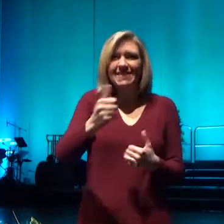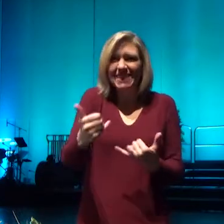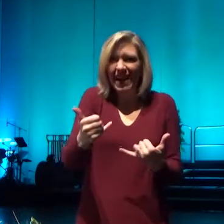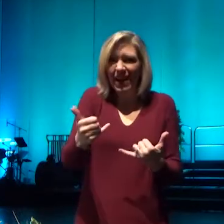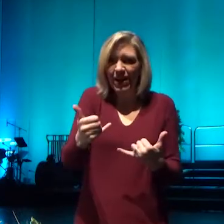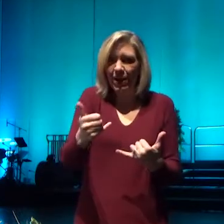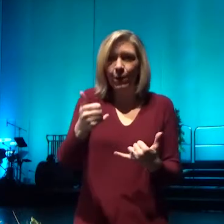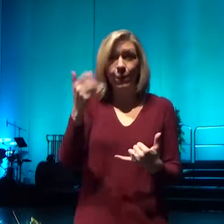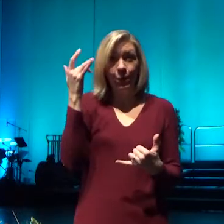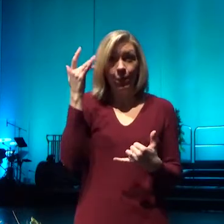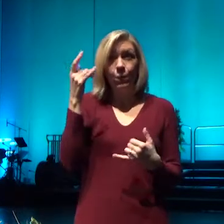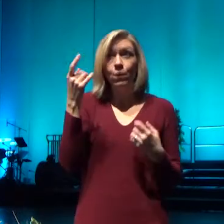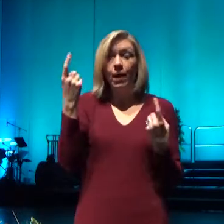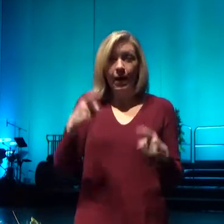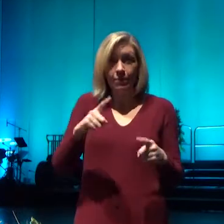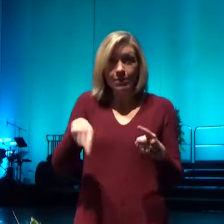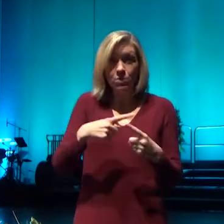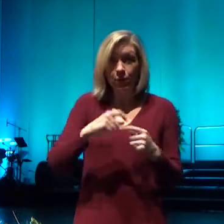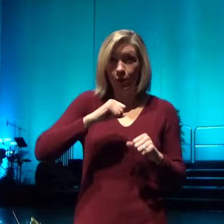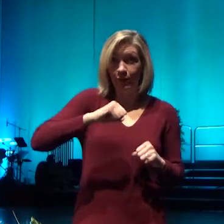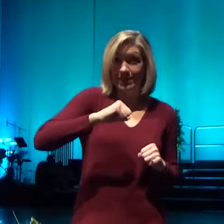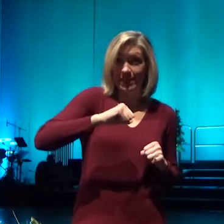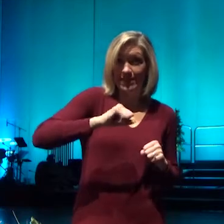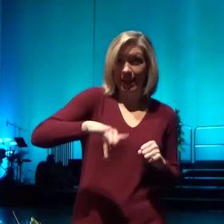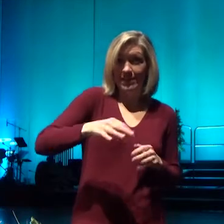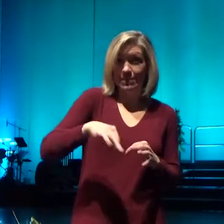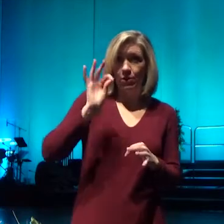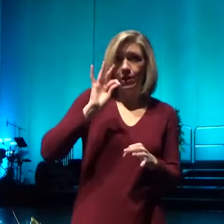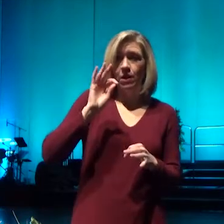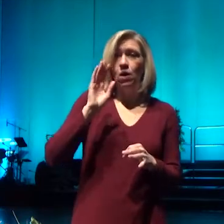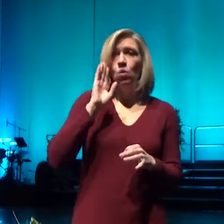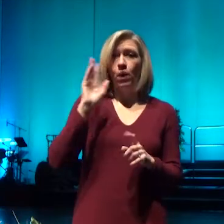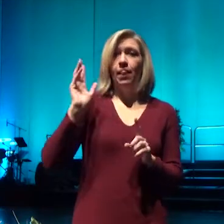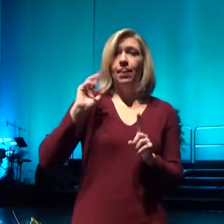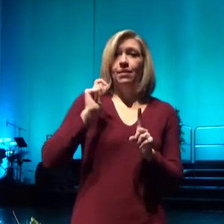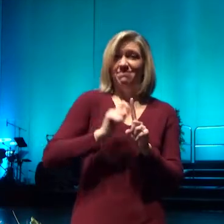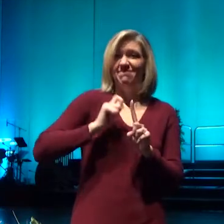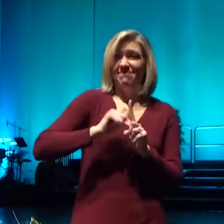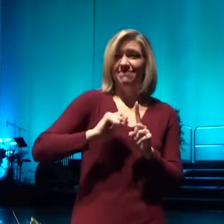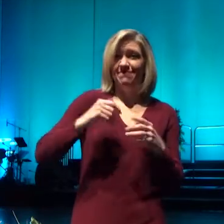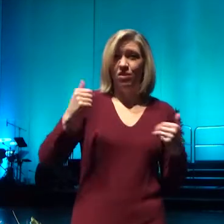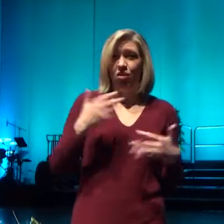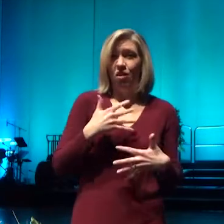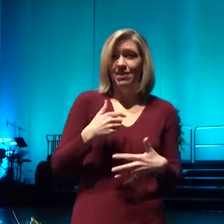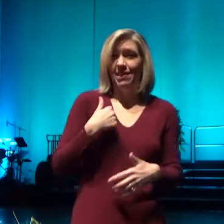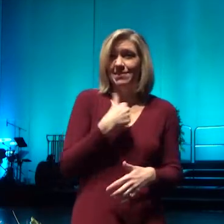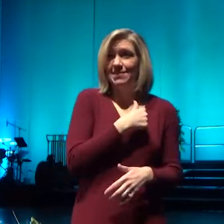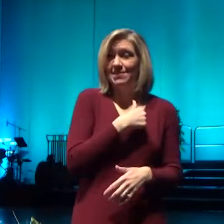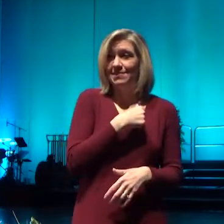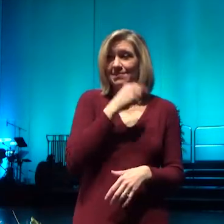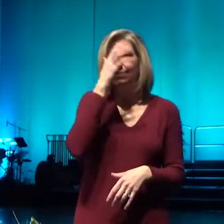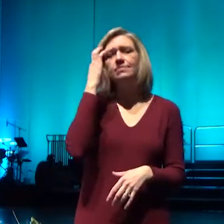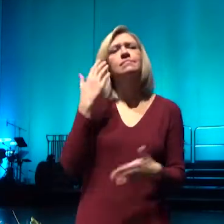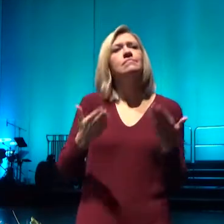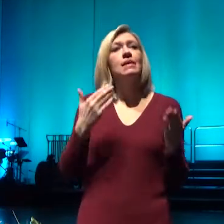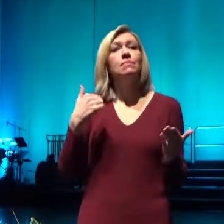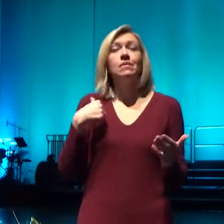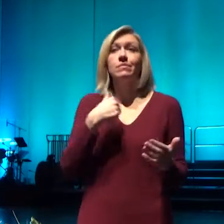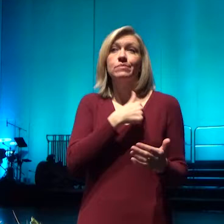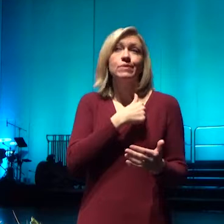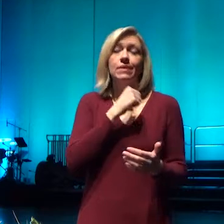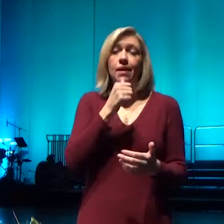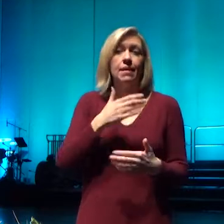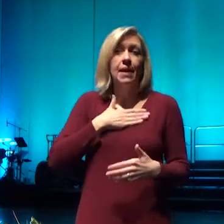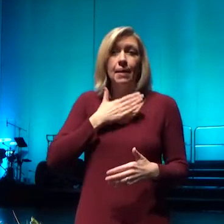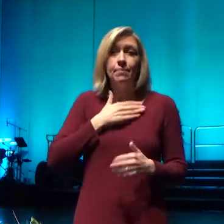spirit. And what happens when we resist the spirit? It haunts us. Some of us perhaps aren't happy with who we